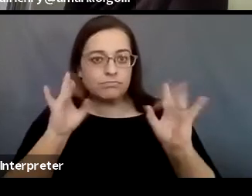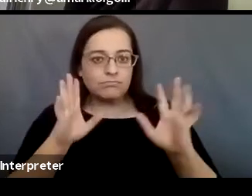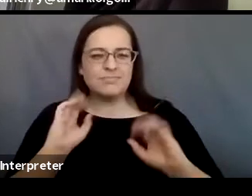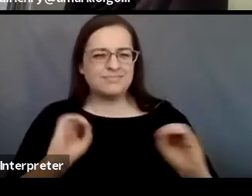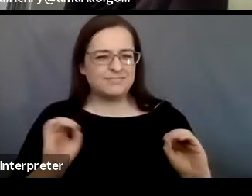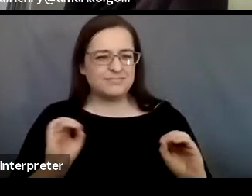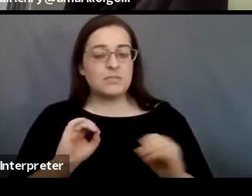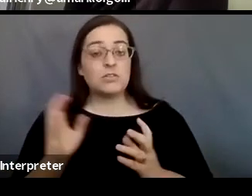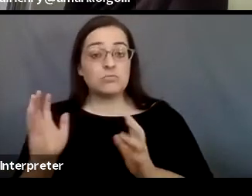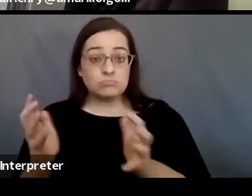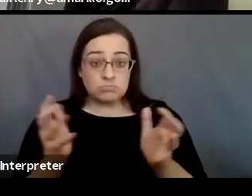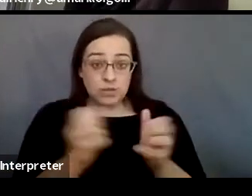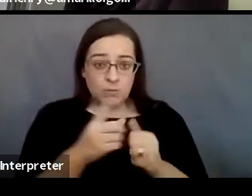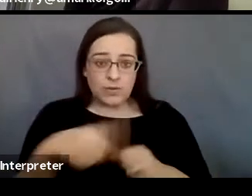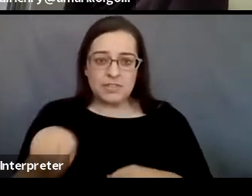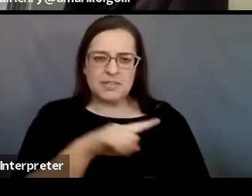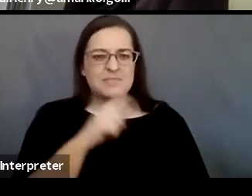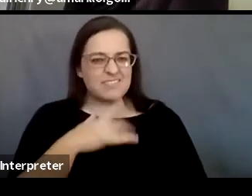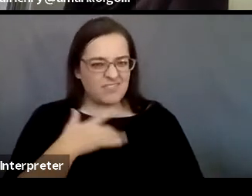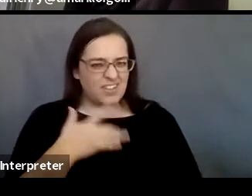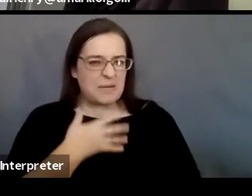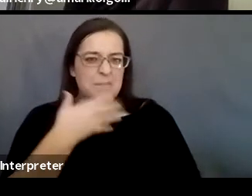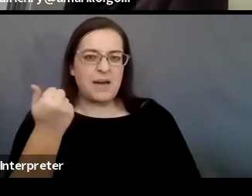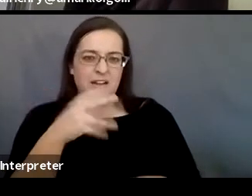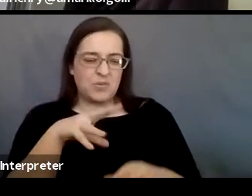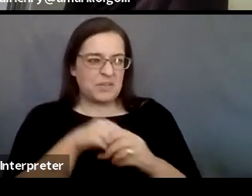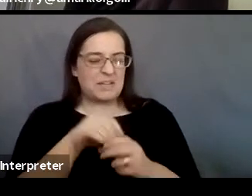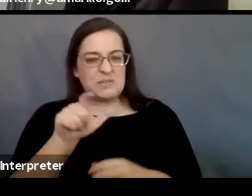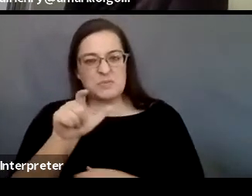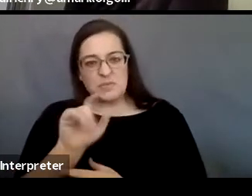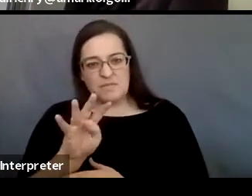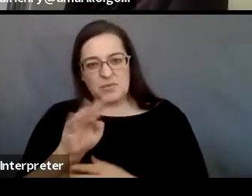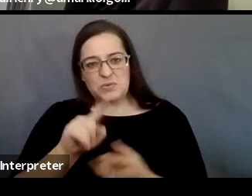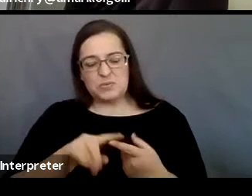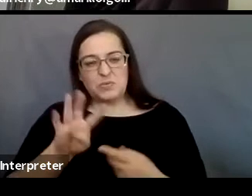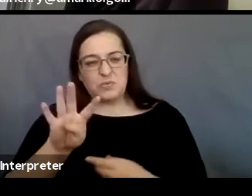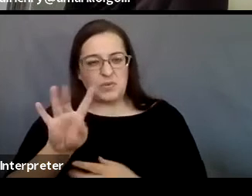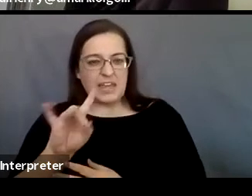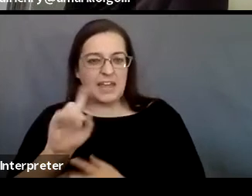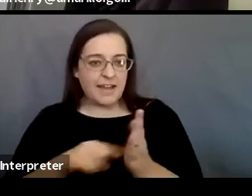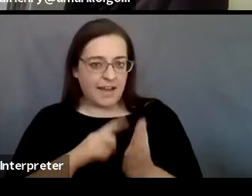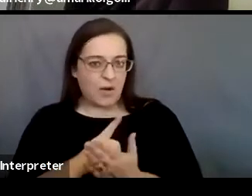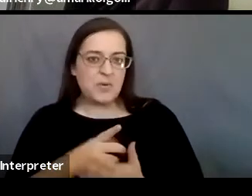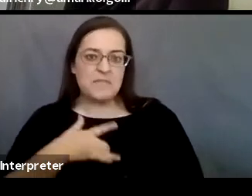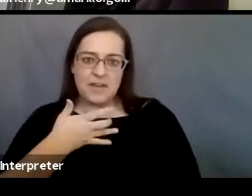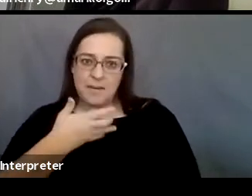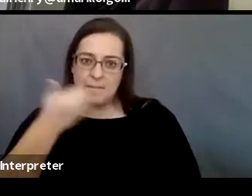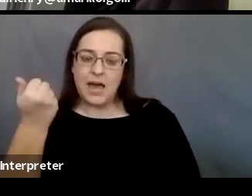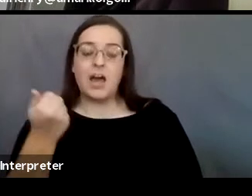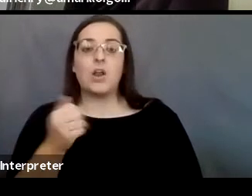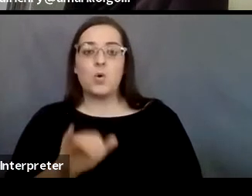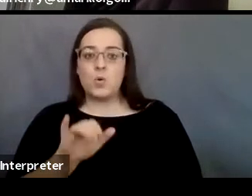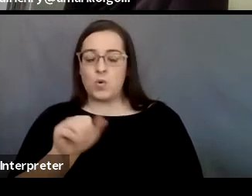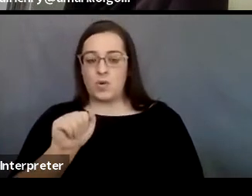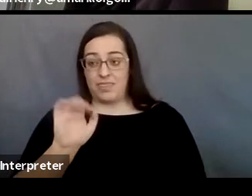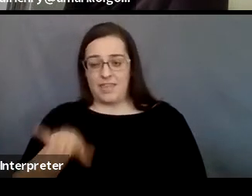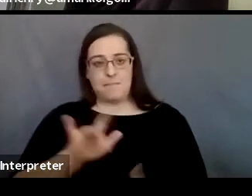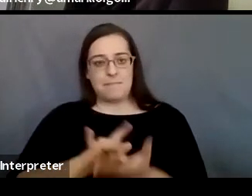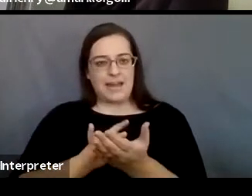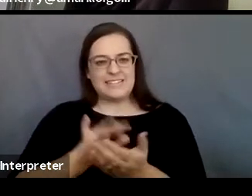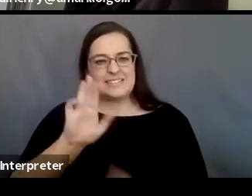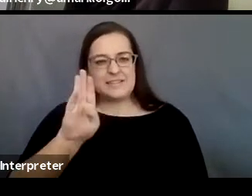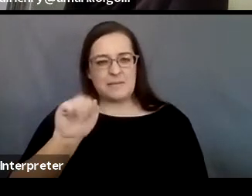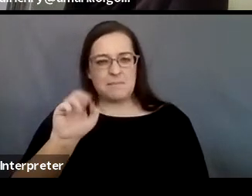these individuals, they said they started feeling better within 24 to 48 hours. That's really exciting. This antibody is against